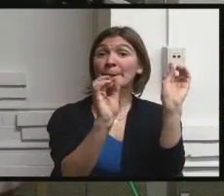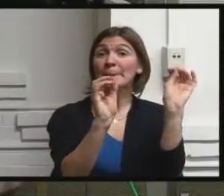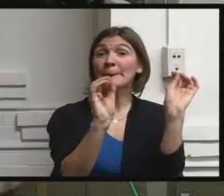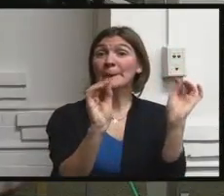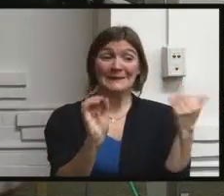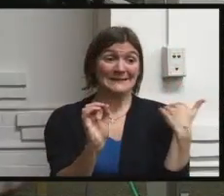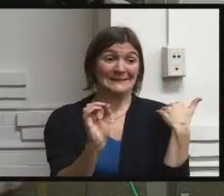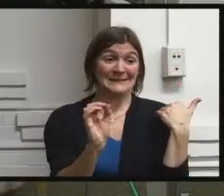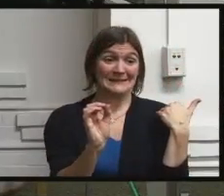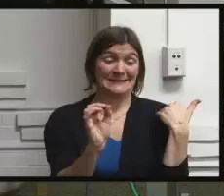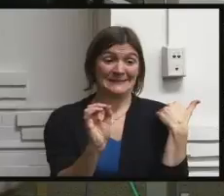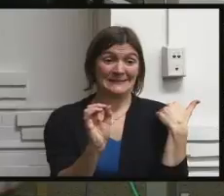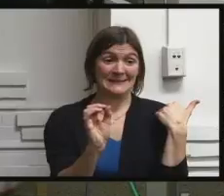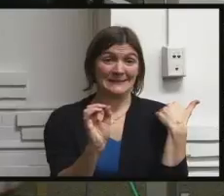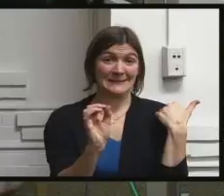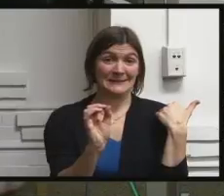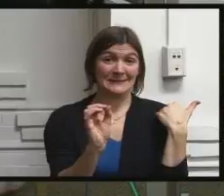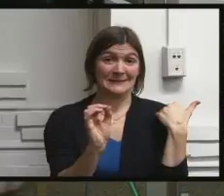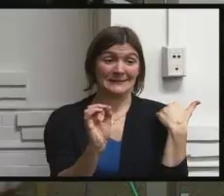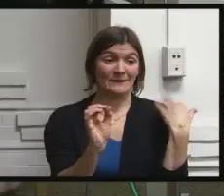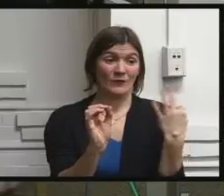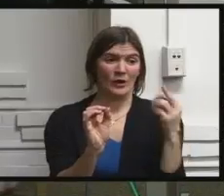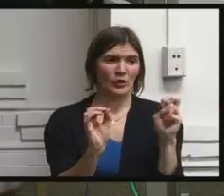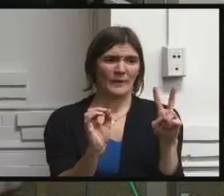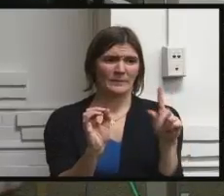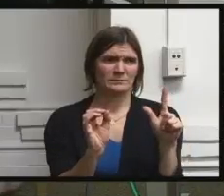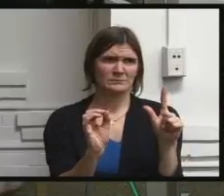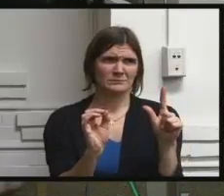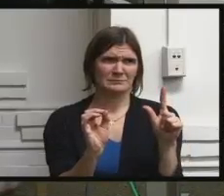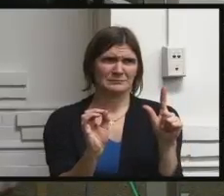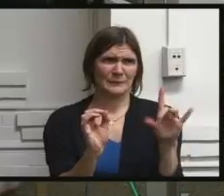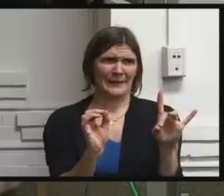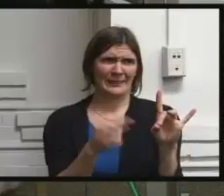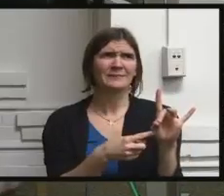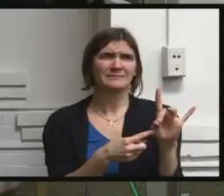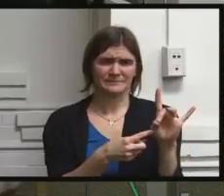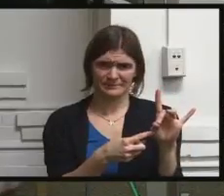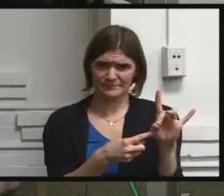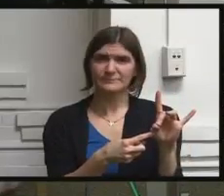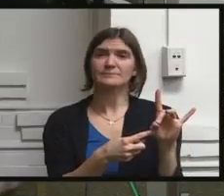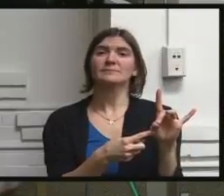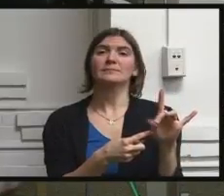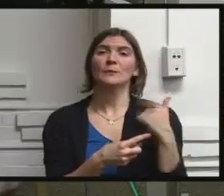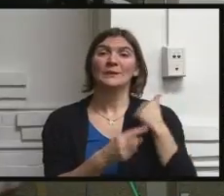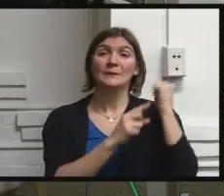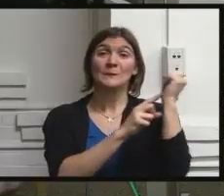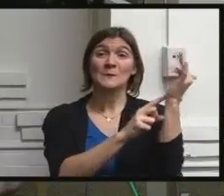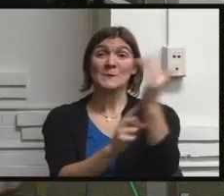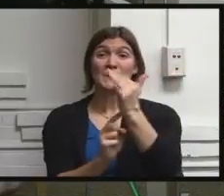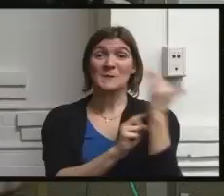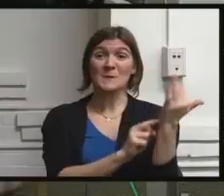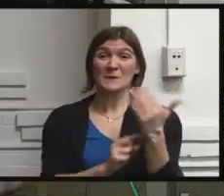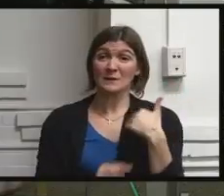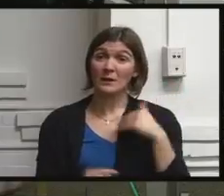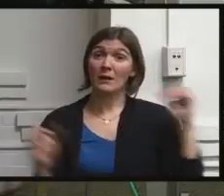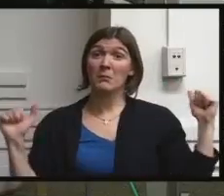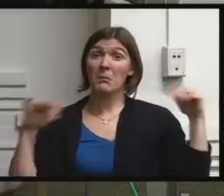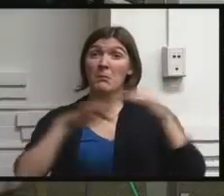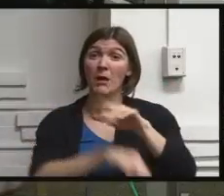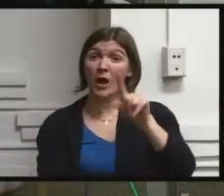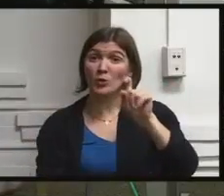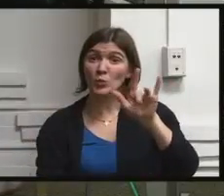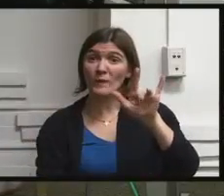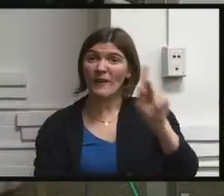on Friday, November 28th, we had 125 people